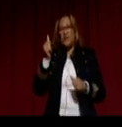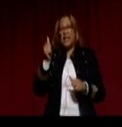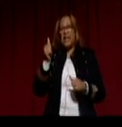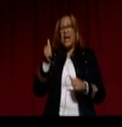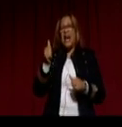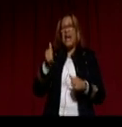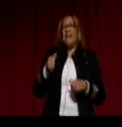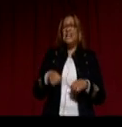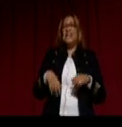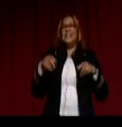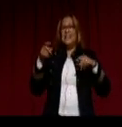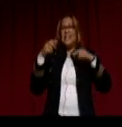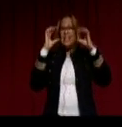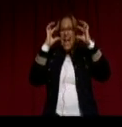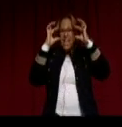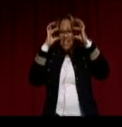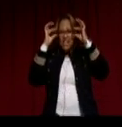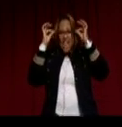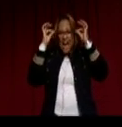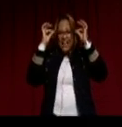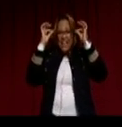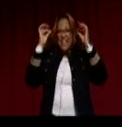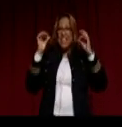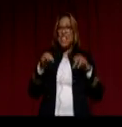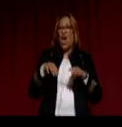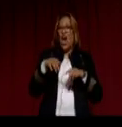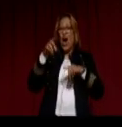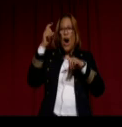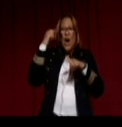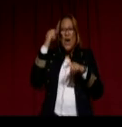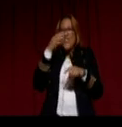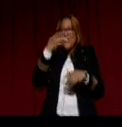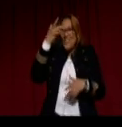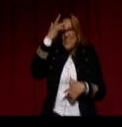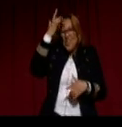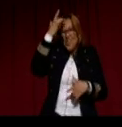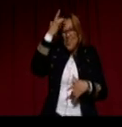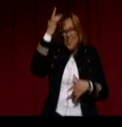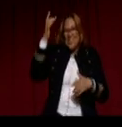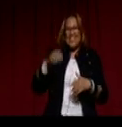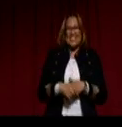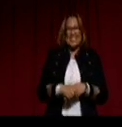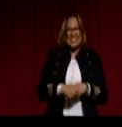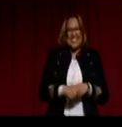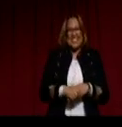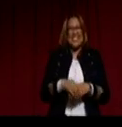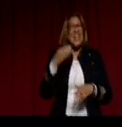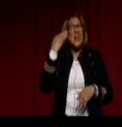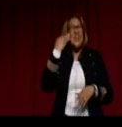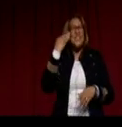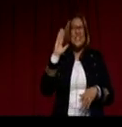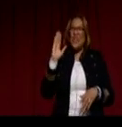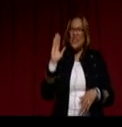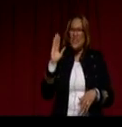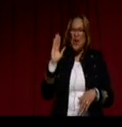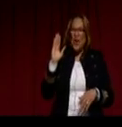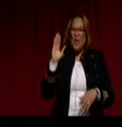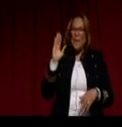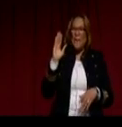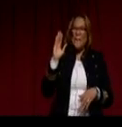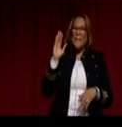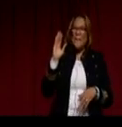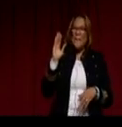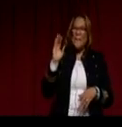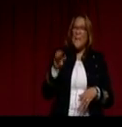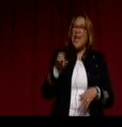the Chinese flu before doctors said, wait, that's really not fair. We don't know if it began there and came to